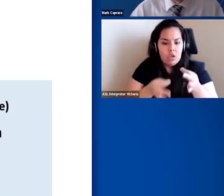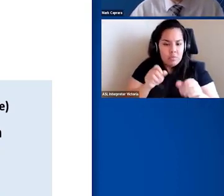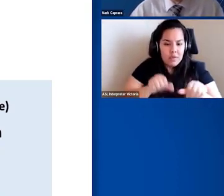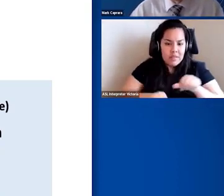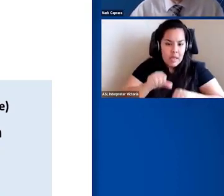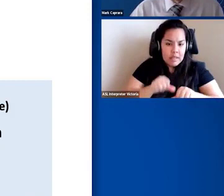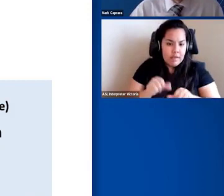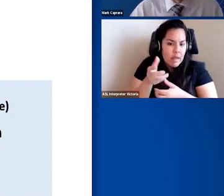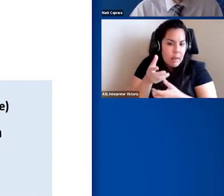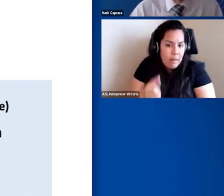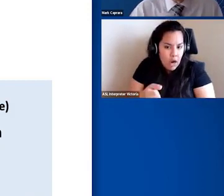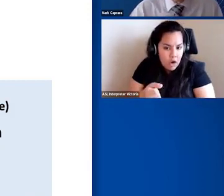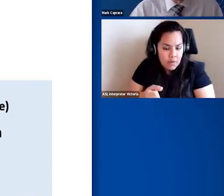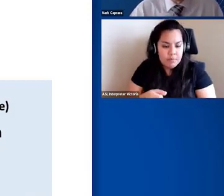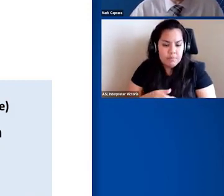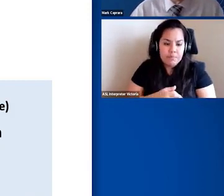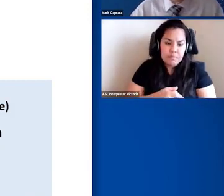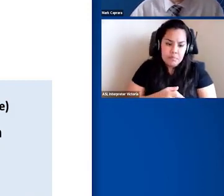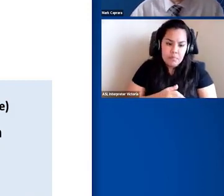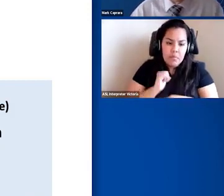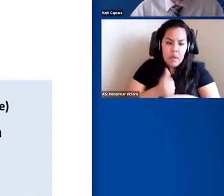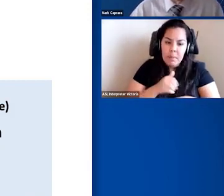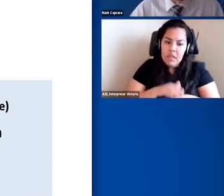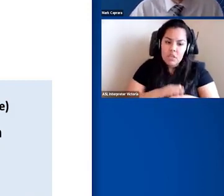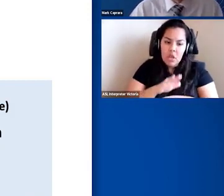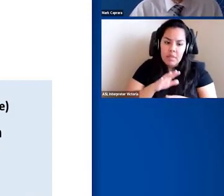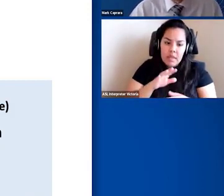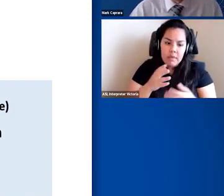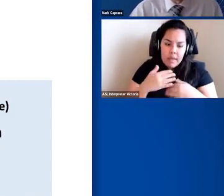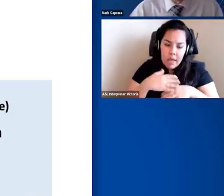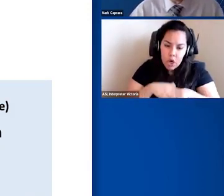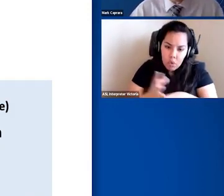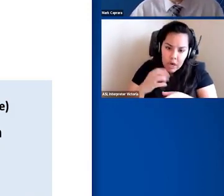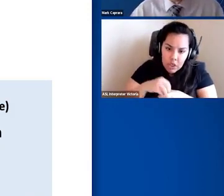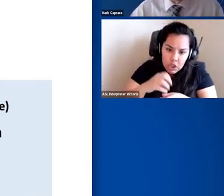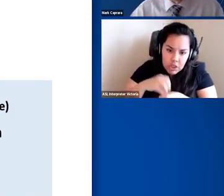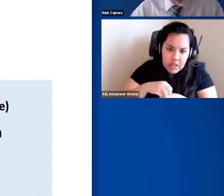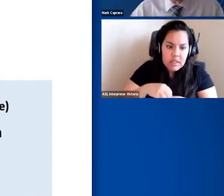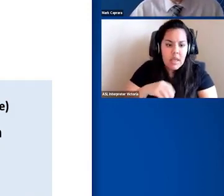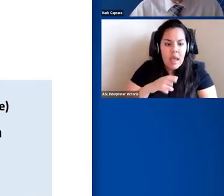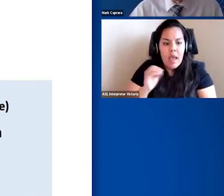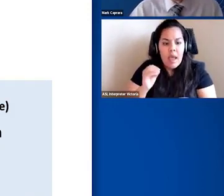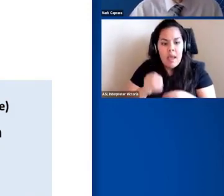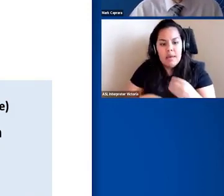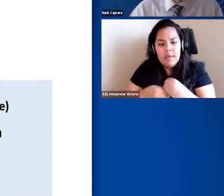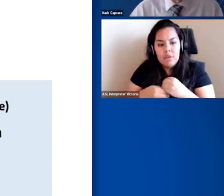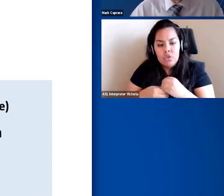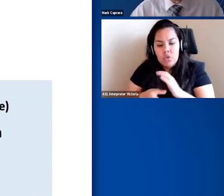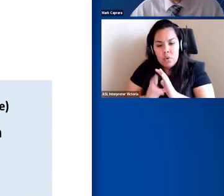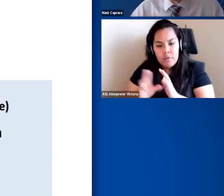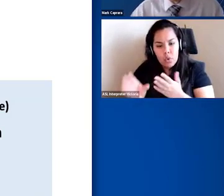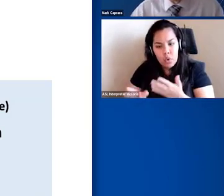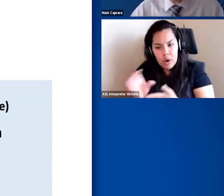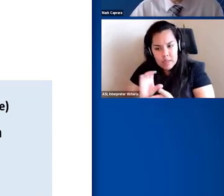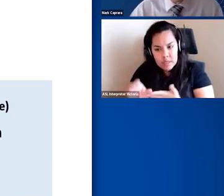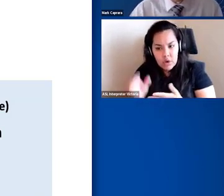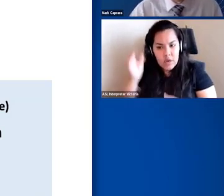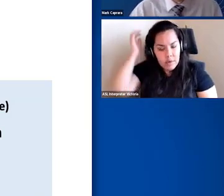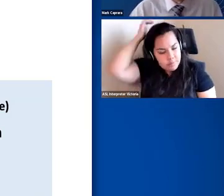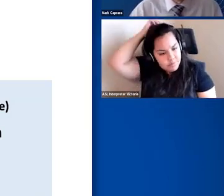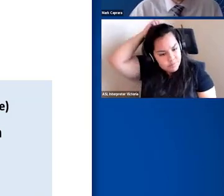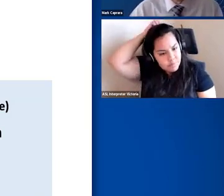of the evaluations for each of these factors, as well as additional review criteria, human subjects protections, vertebrate animals,